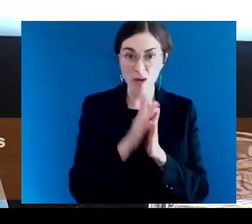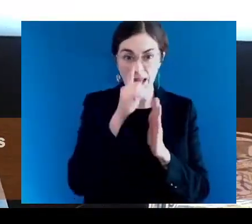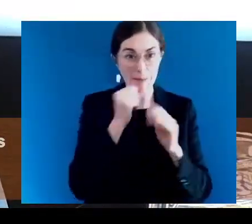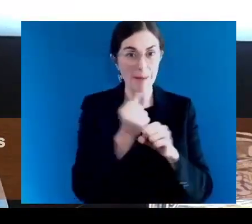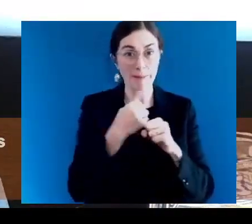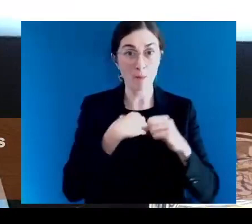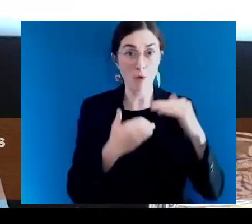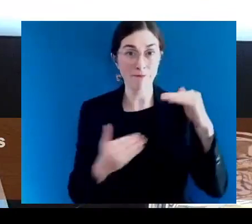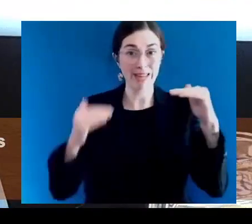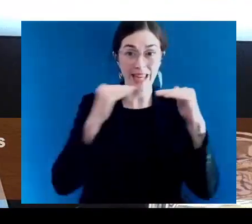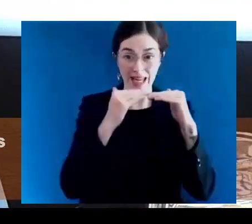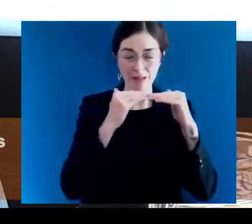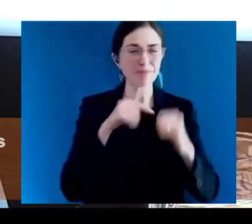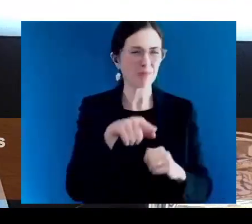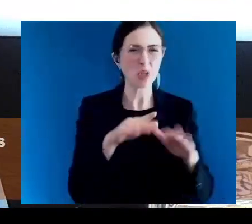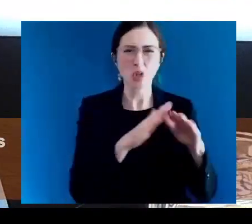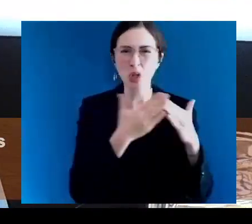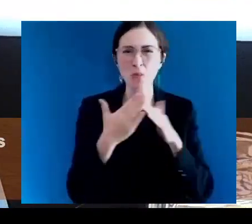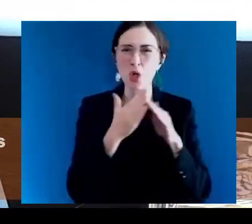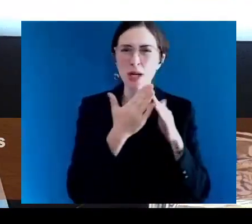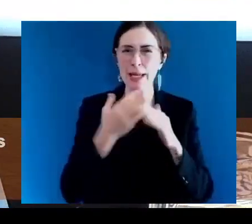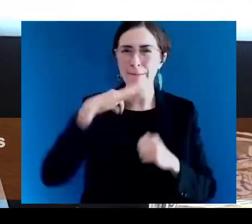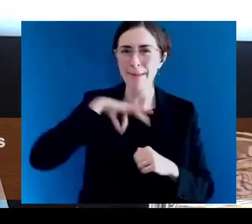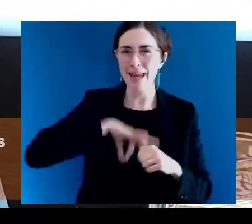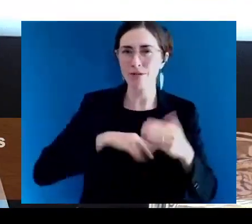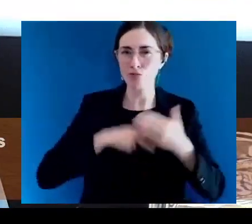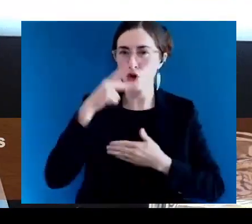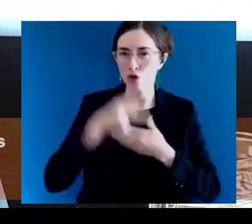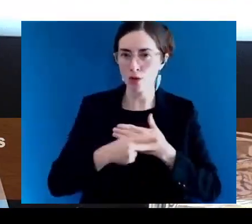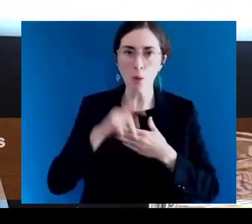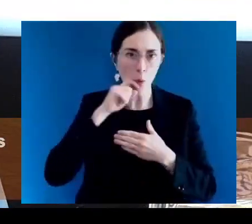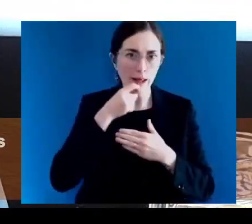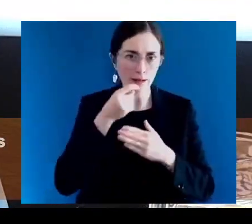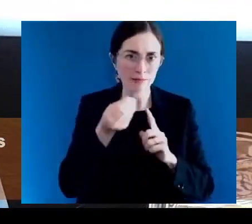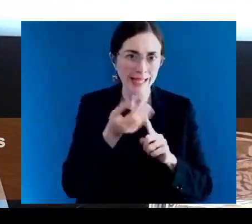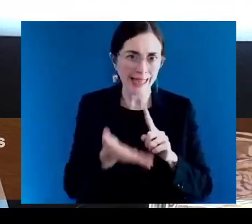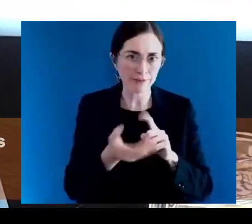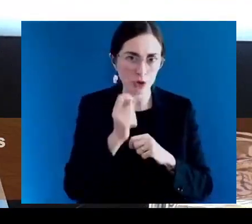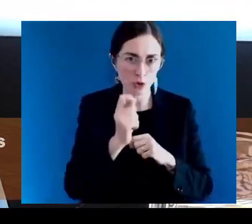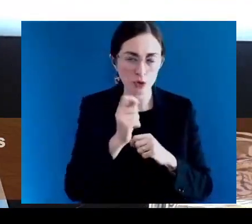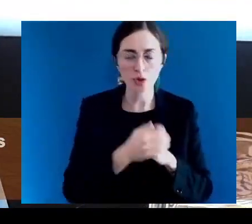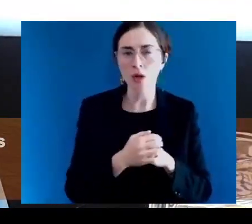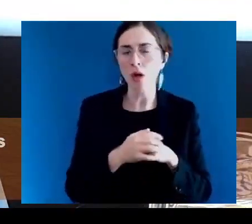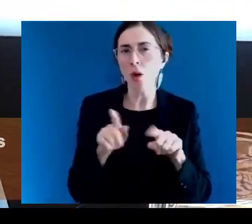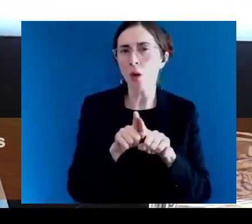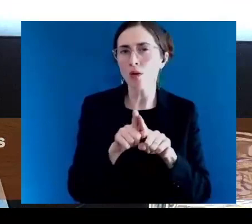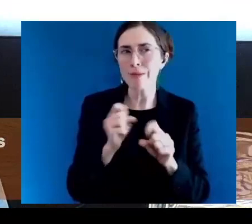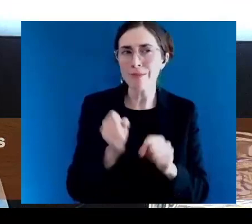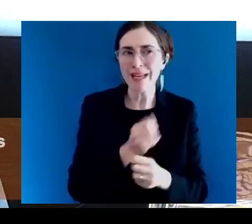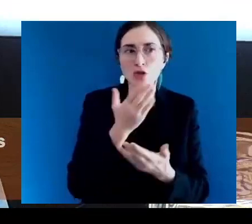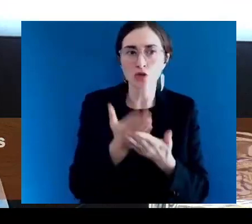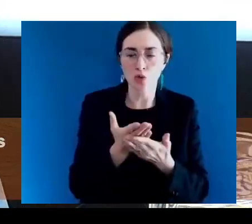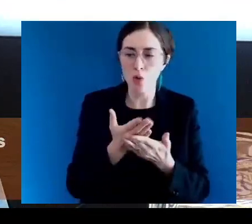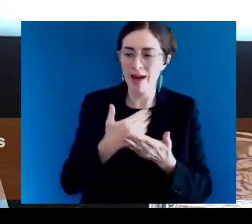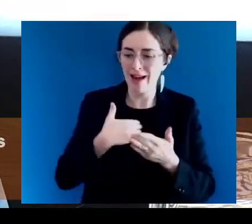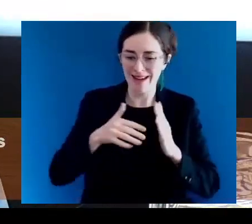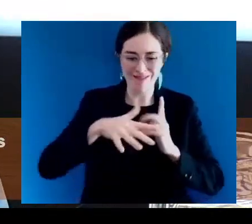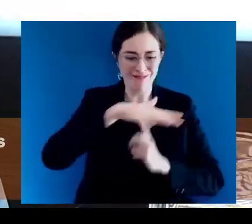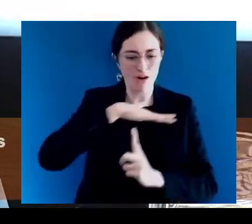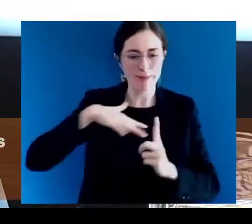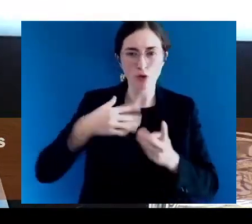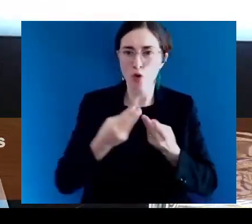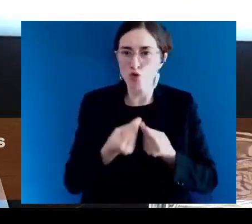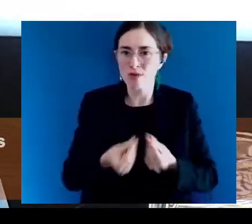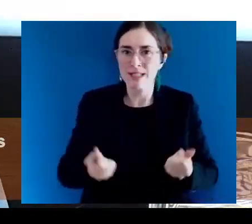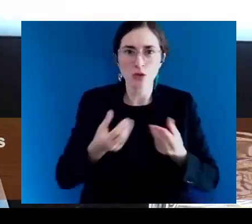delivering, and then of course the importance of ensuring that the resources sector, we play a very fast catch up